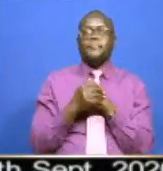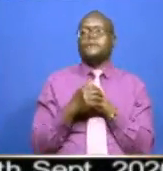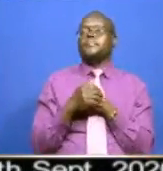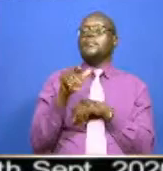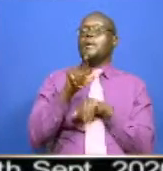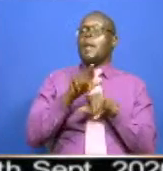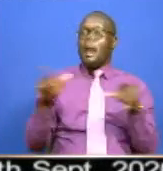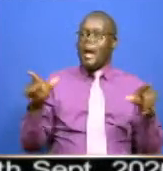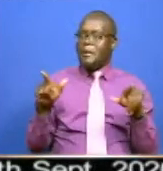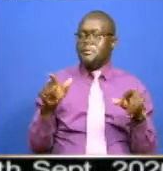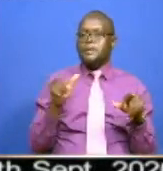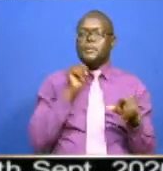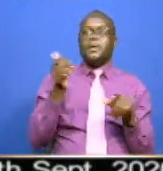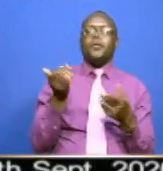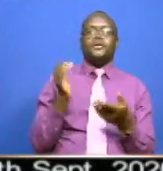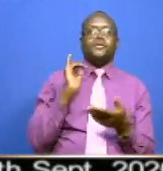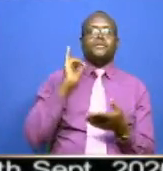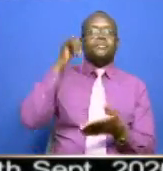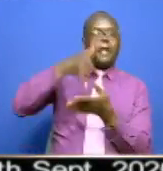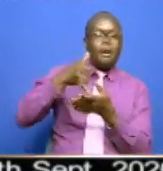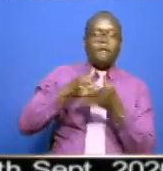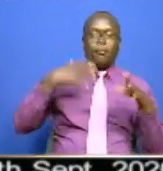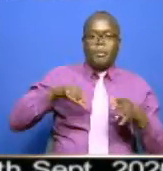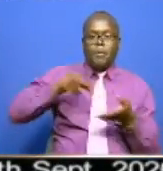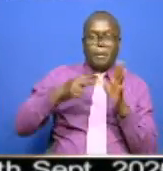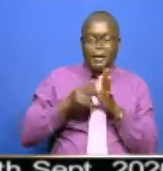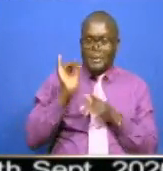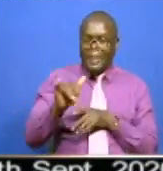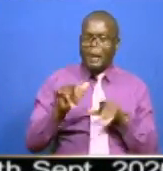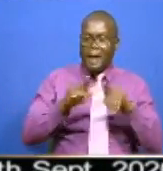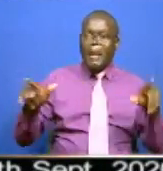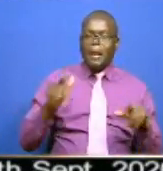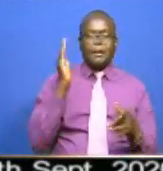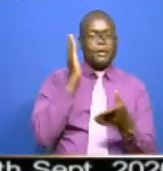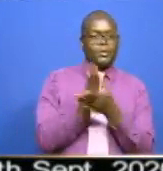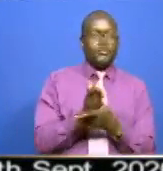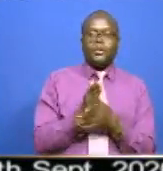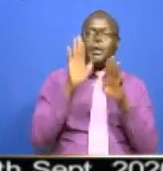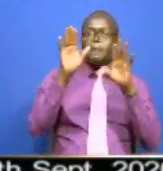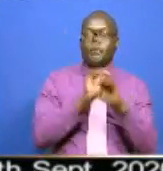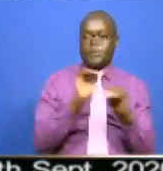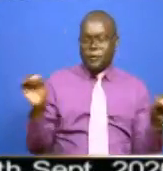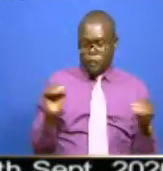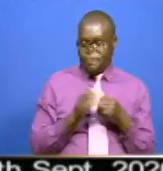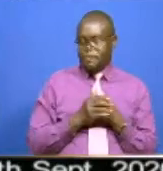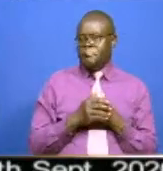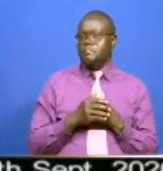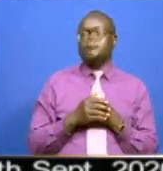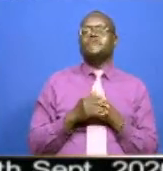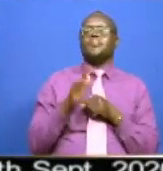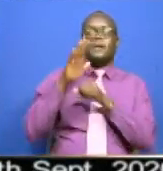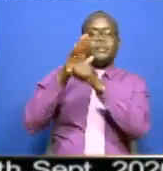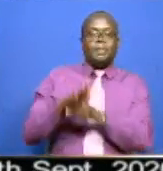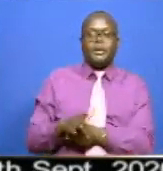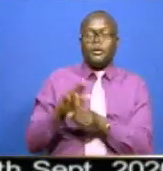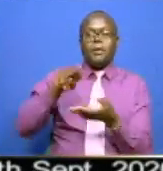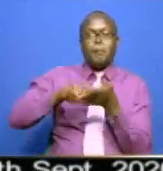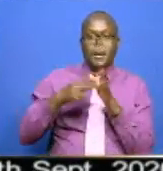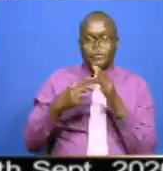that does not attract people means that that land is not productive and probably is marginal. It